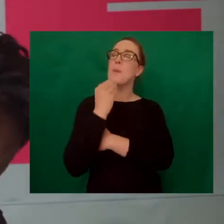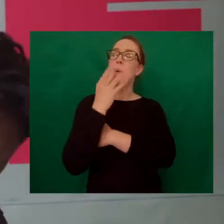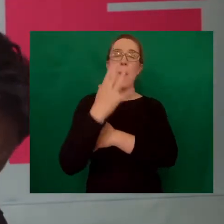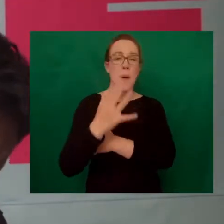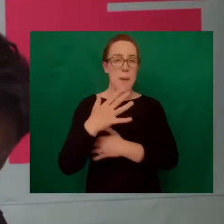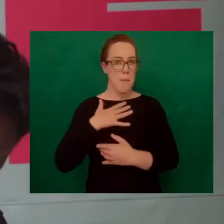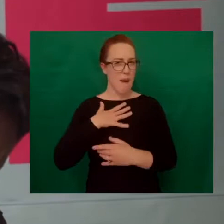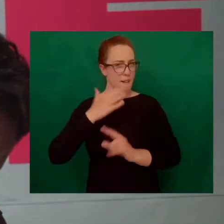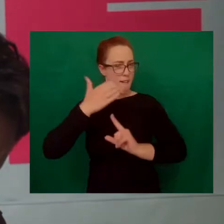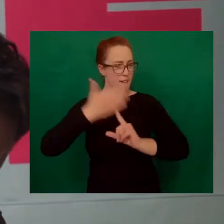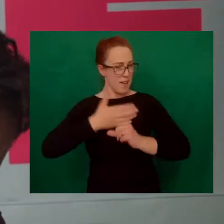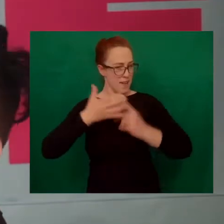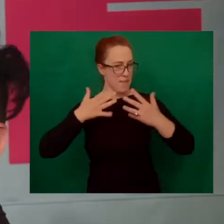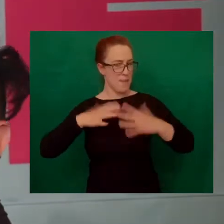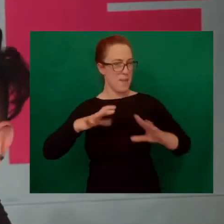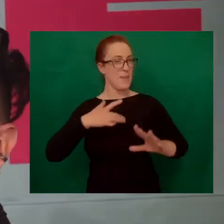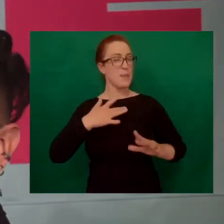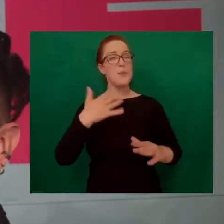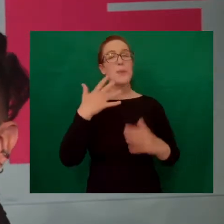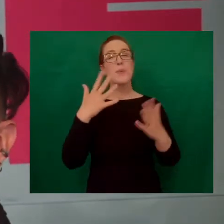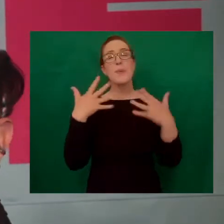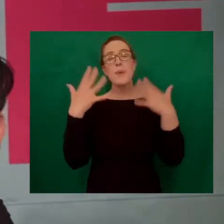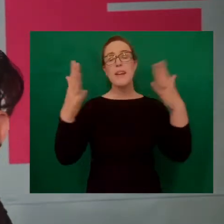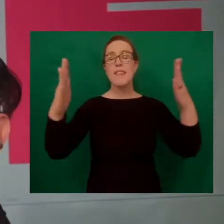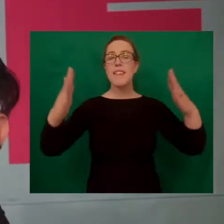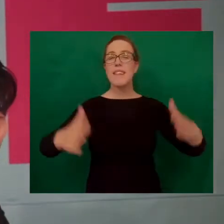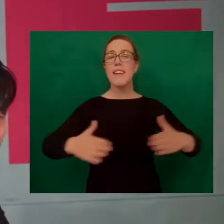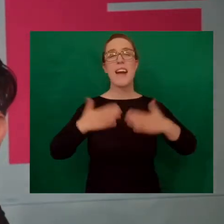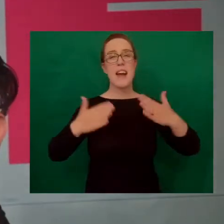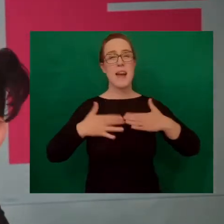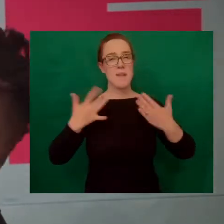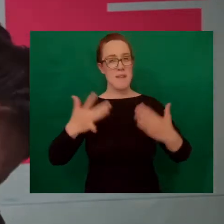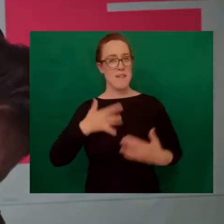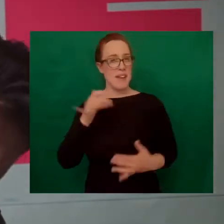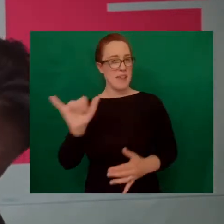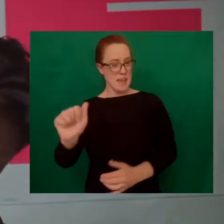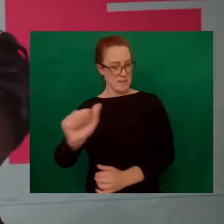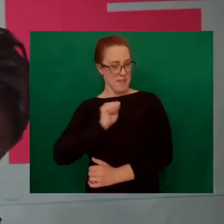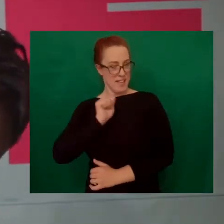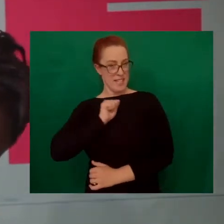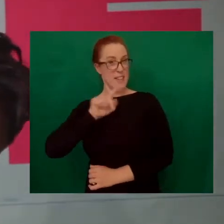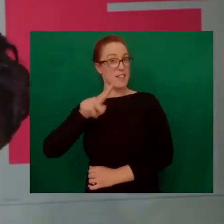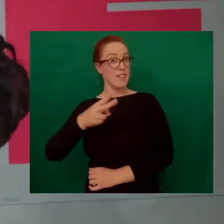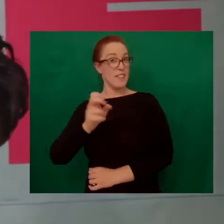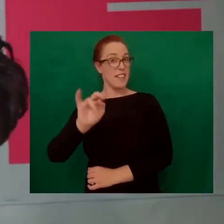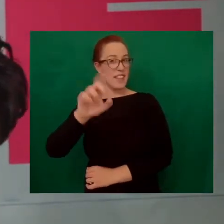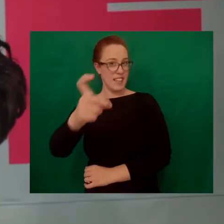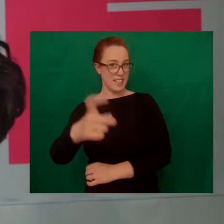dress. I felt like me, Phoenix.